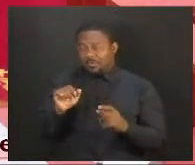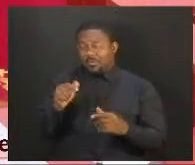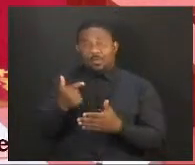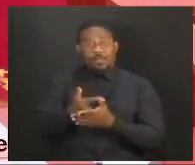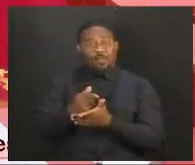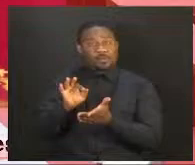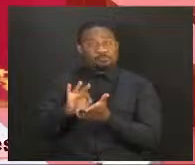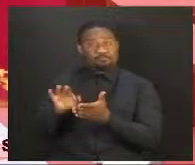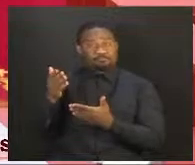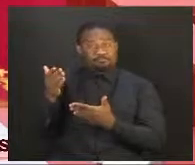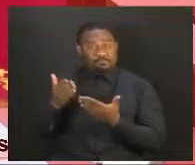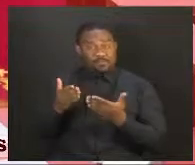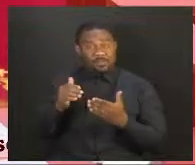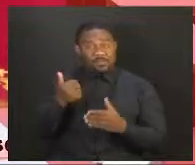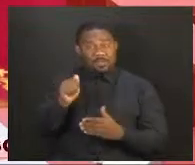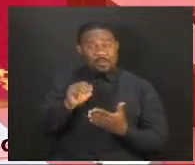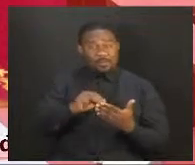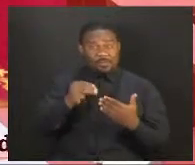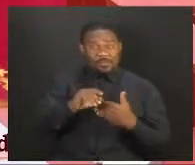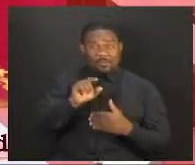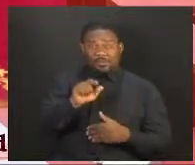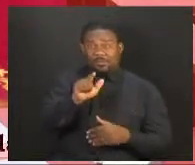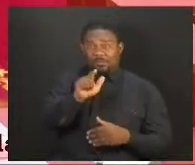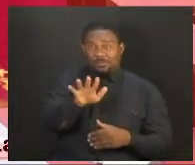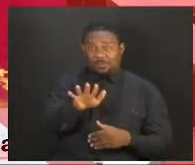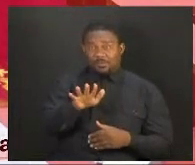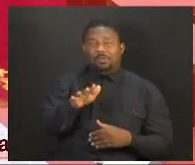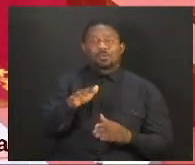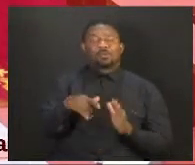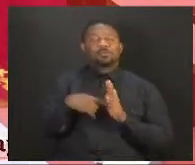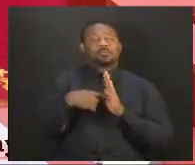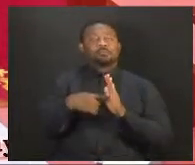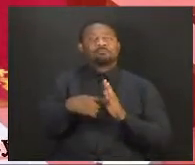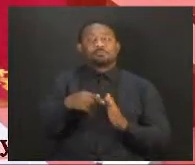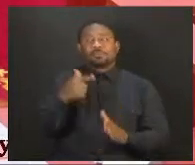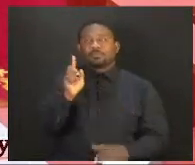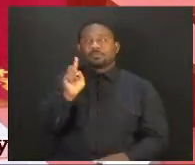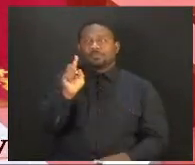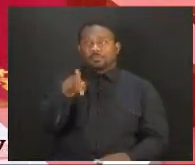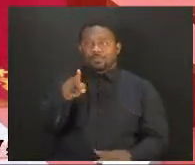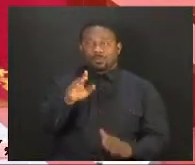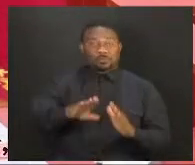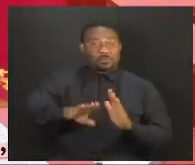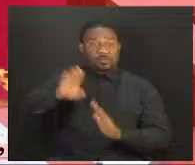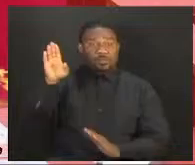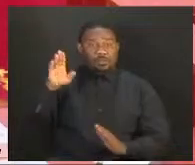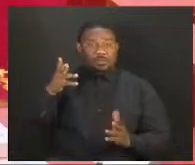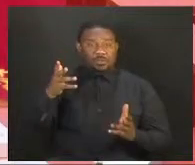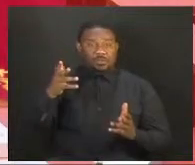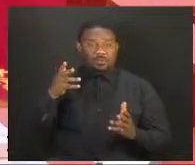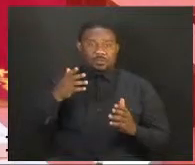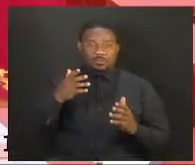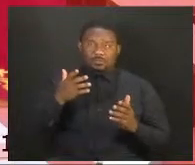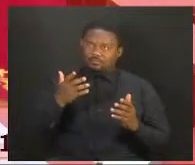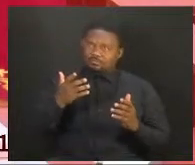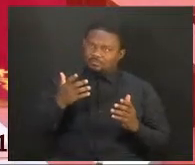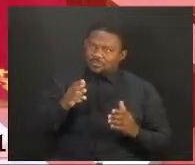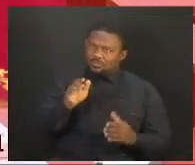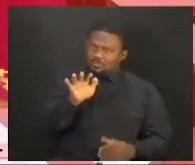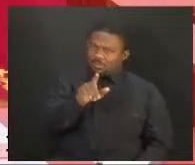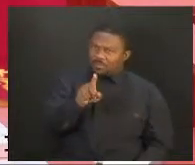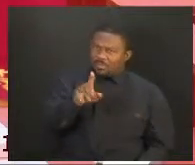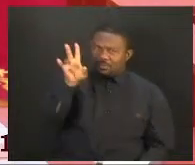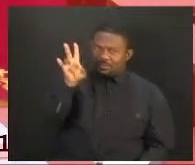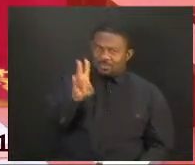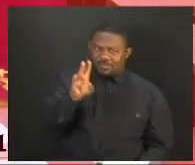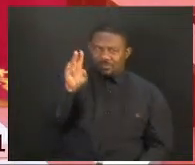March 2025 show that overall GDP growth grew by 5.7% of